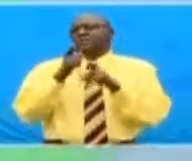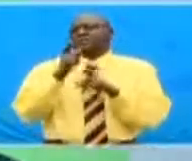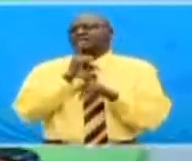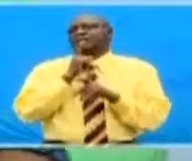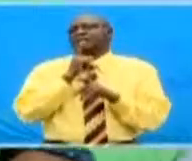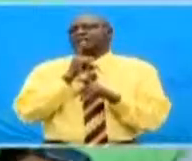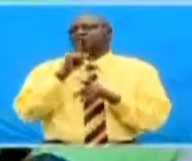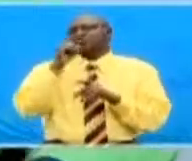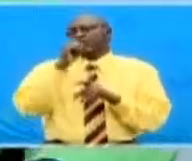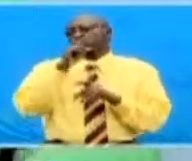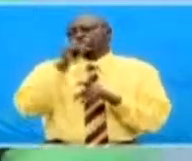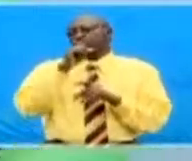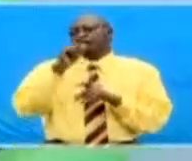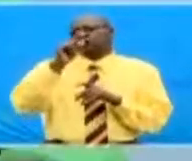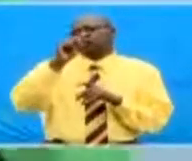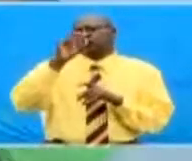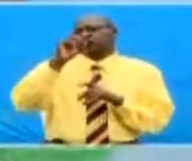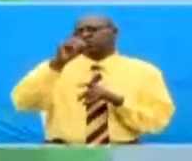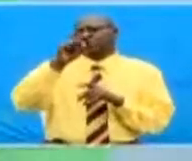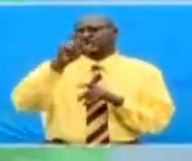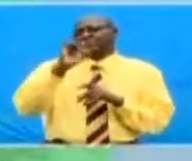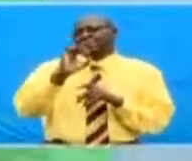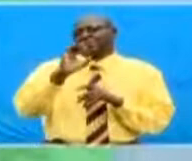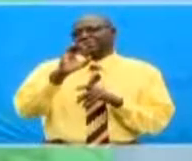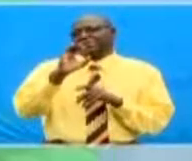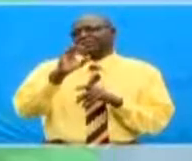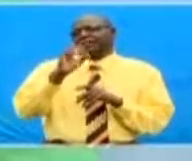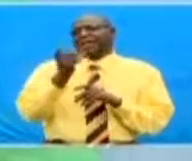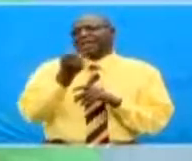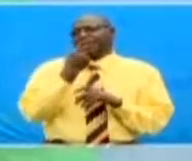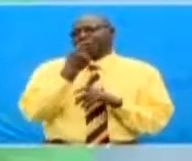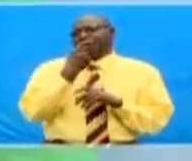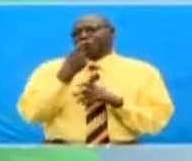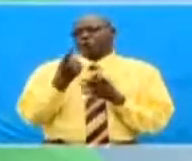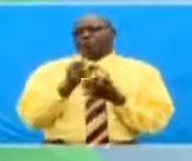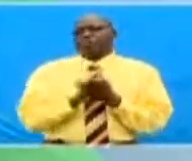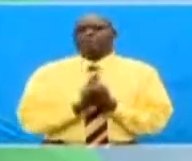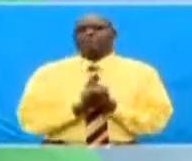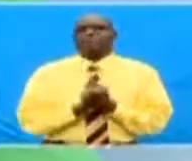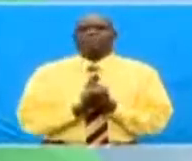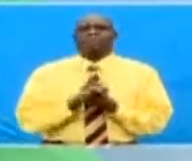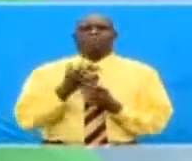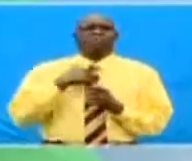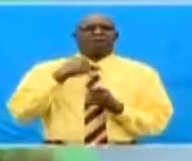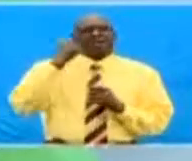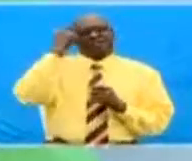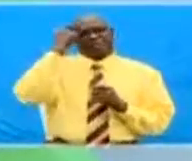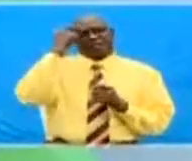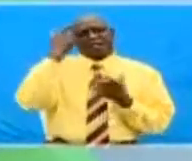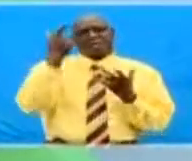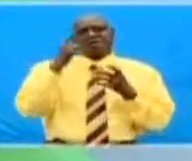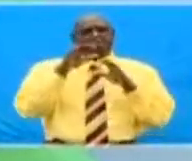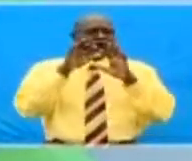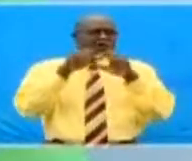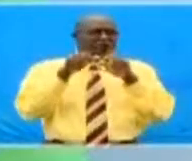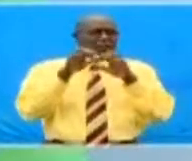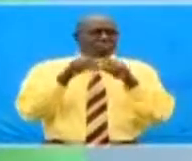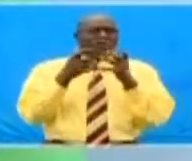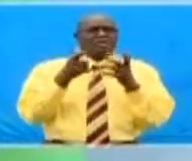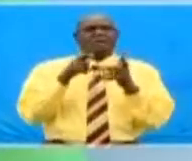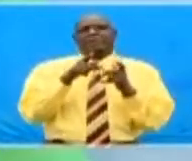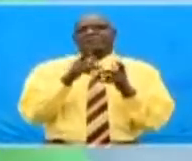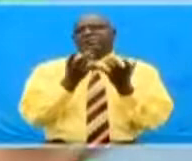Yes. That's the one that actually caught my attention. Well, I think that farming is not a hobby, it's a